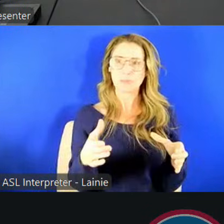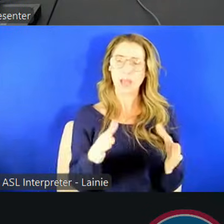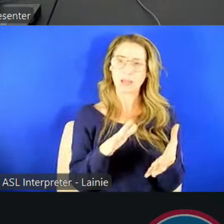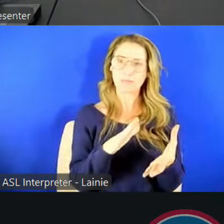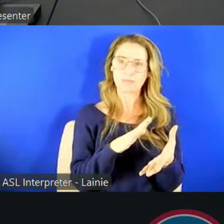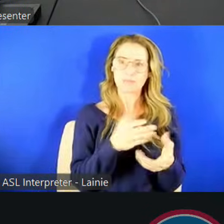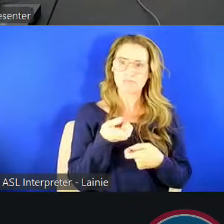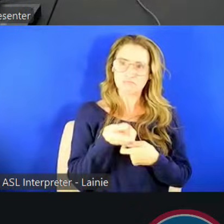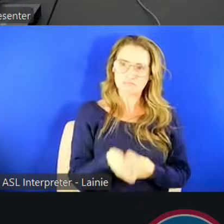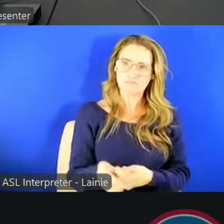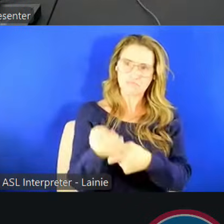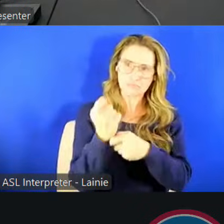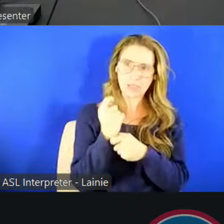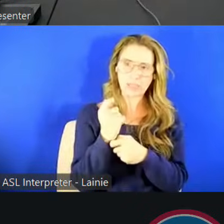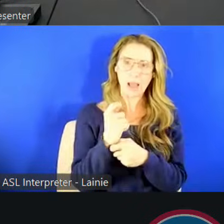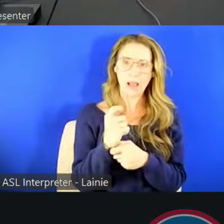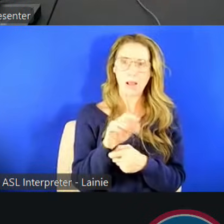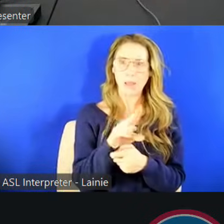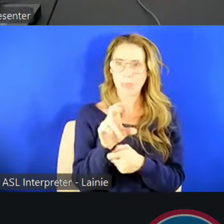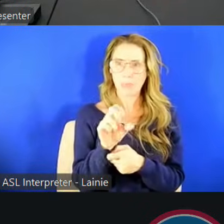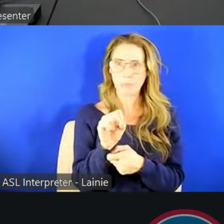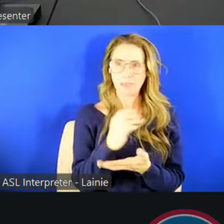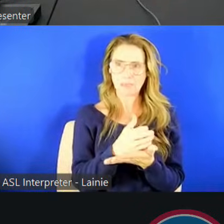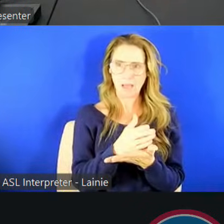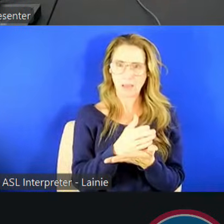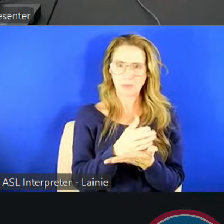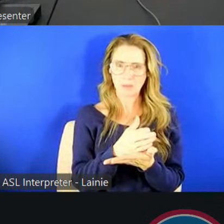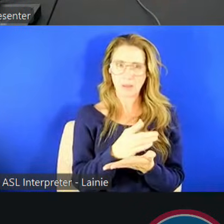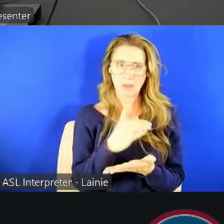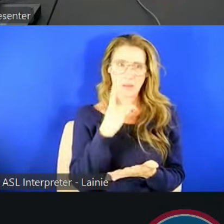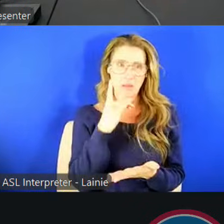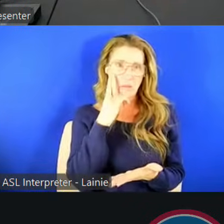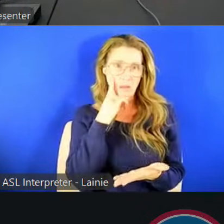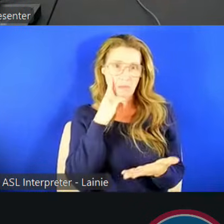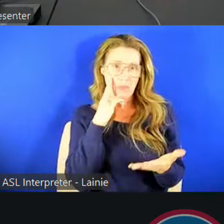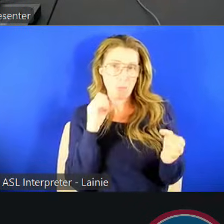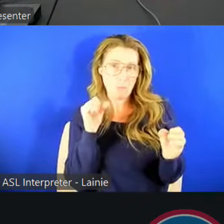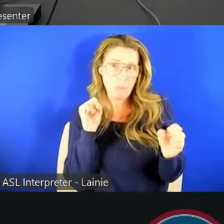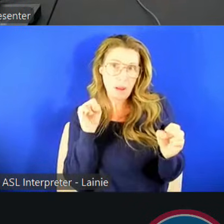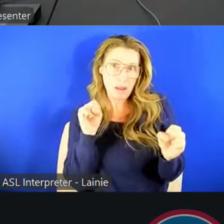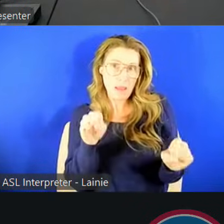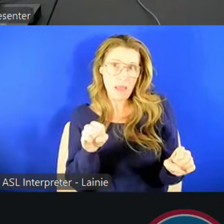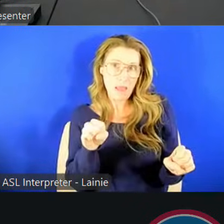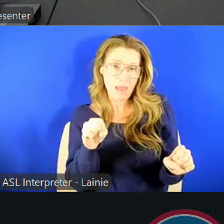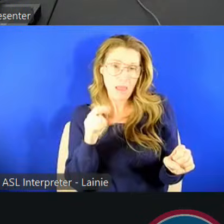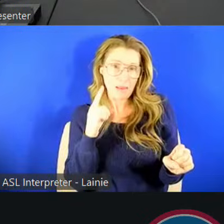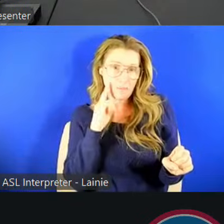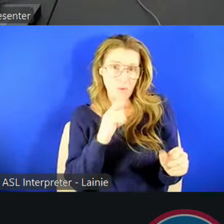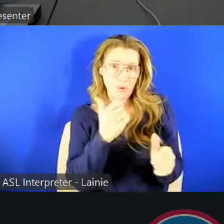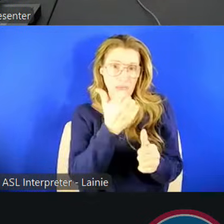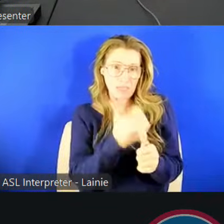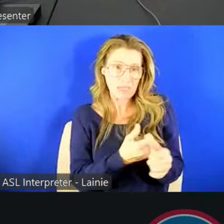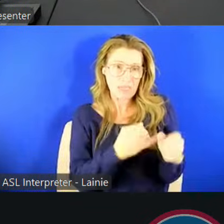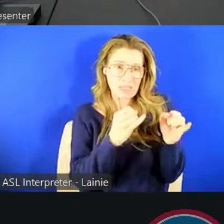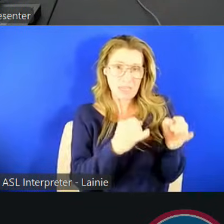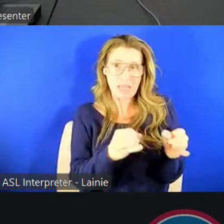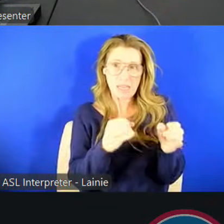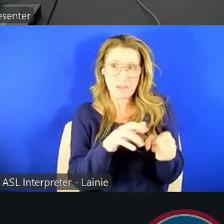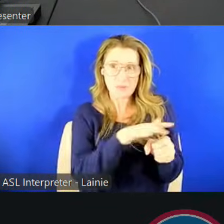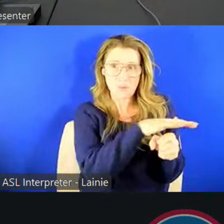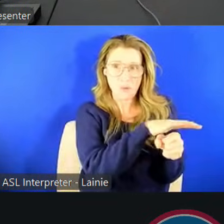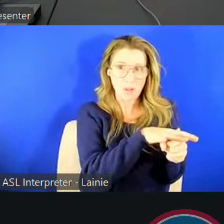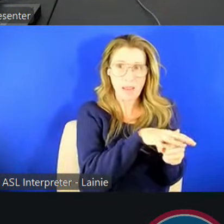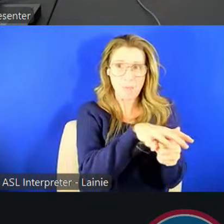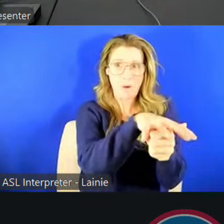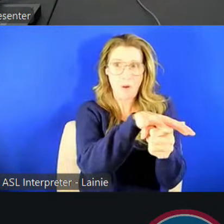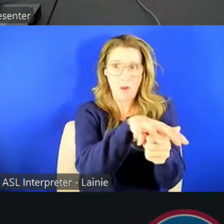it's a far reach to say it's potentially adaptable to individual neighborhoods today. Yeah, that's a